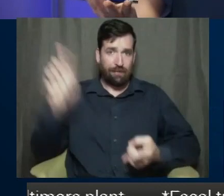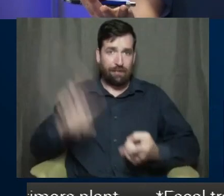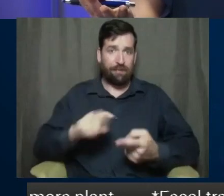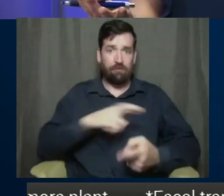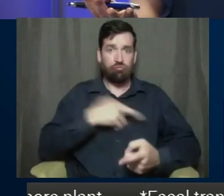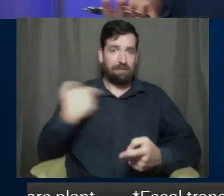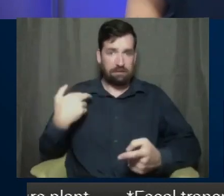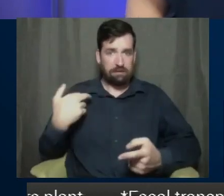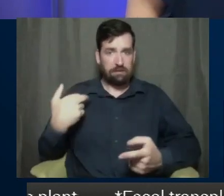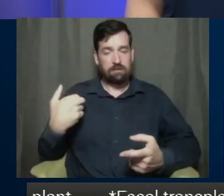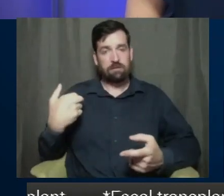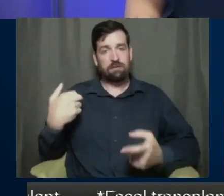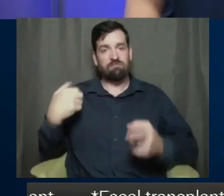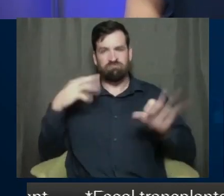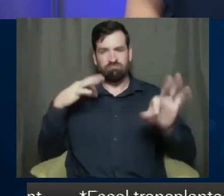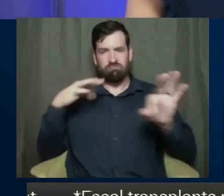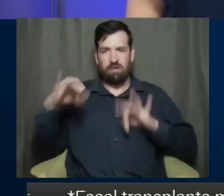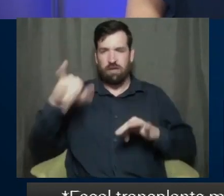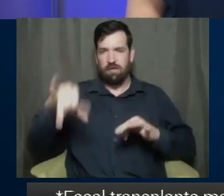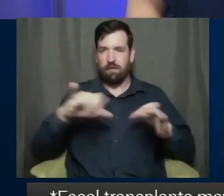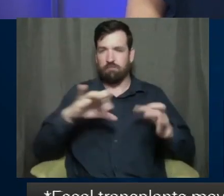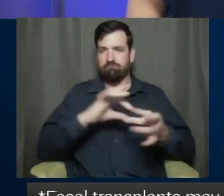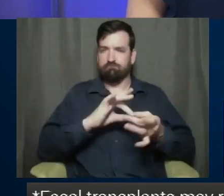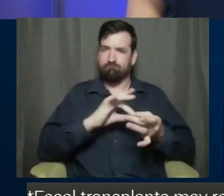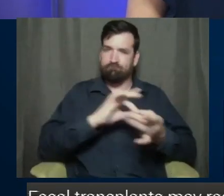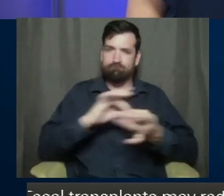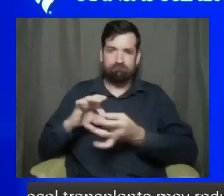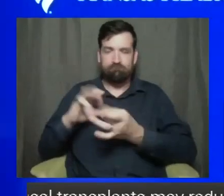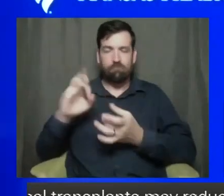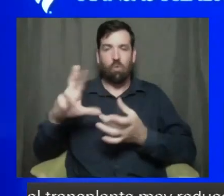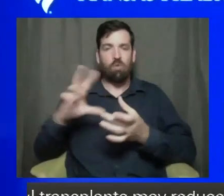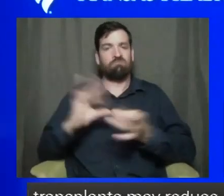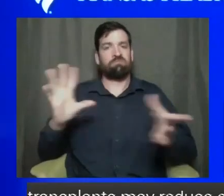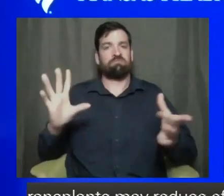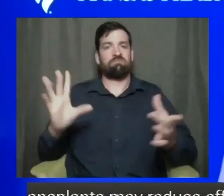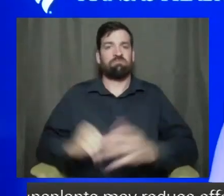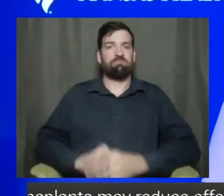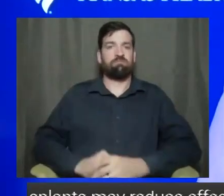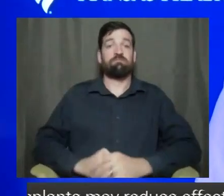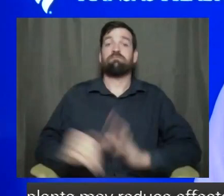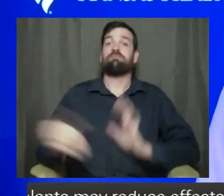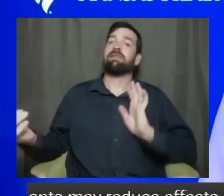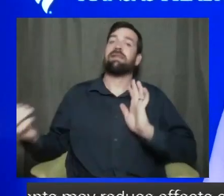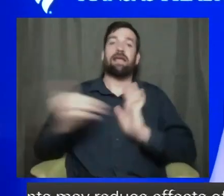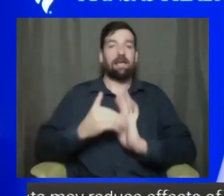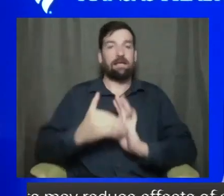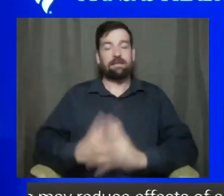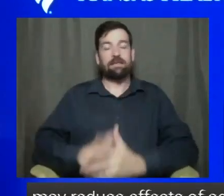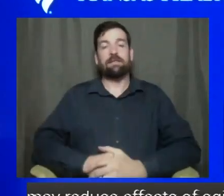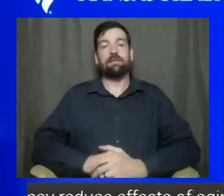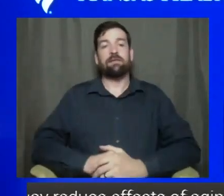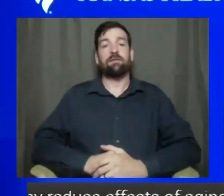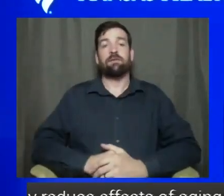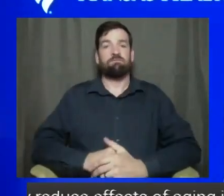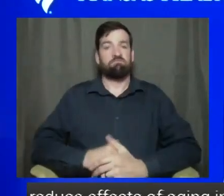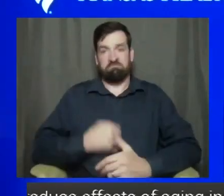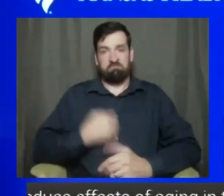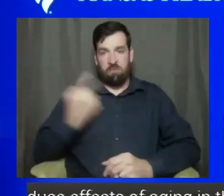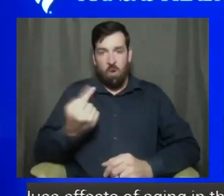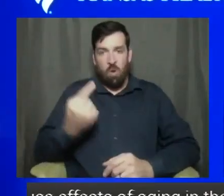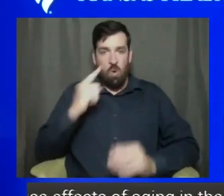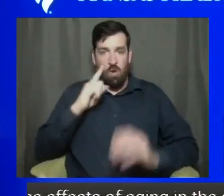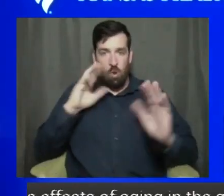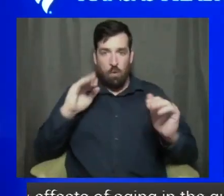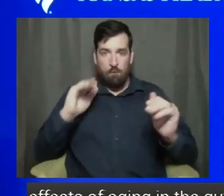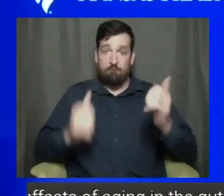that connection or disconnection, if you will. You know, again, what we had always hoped for was that a majority of the people who